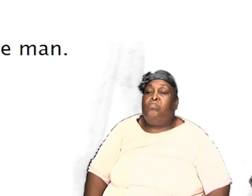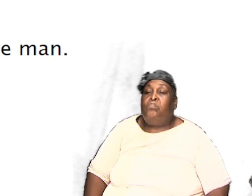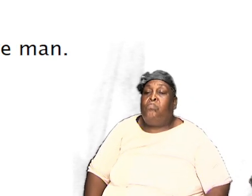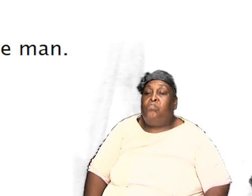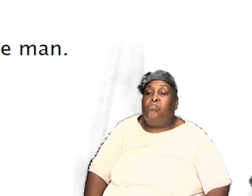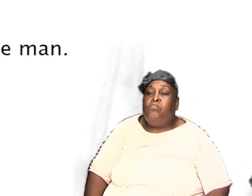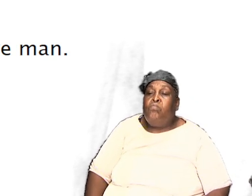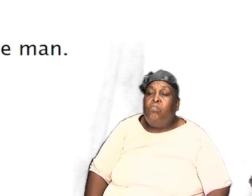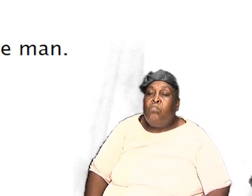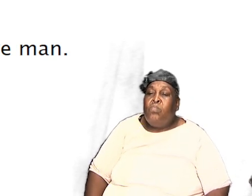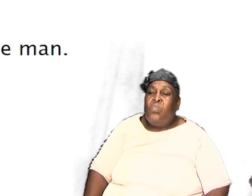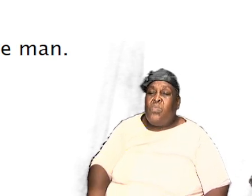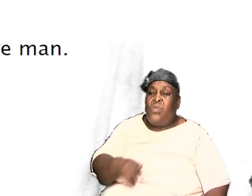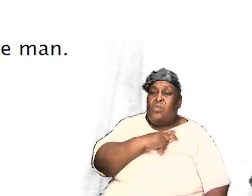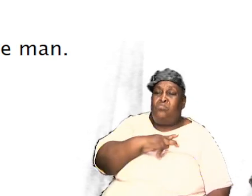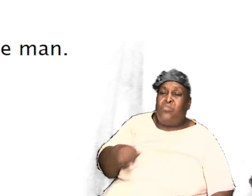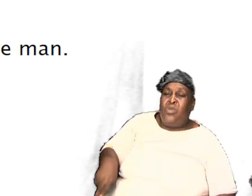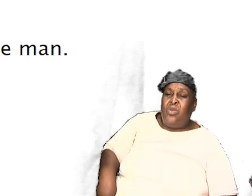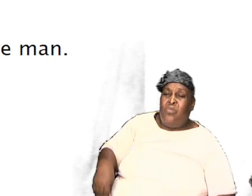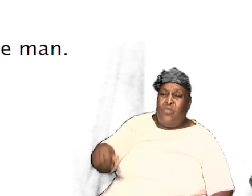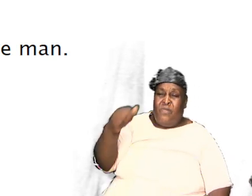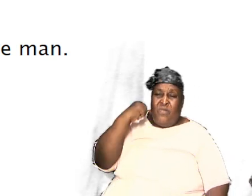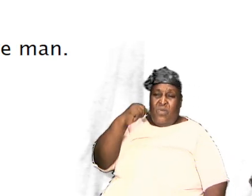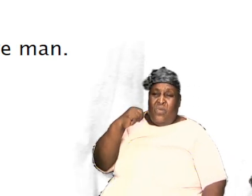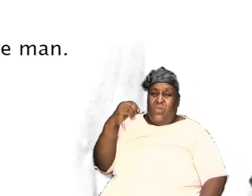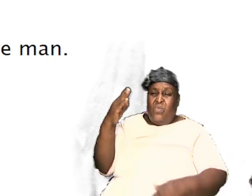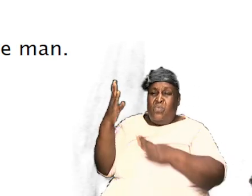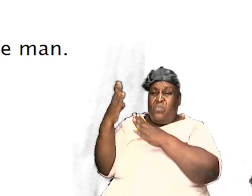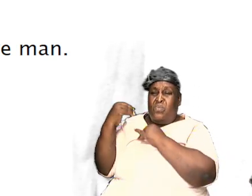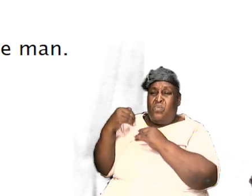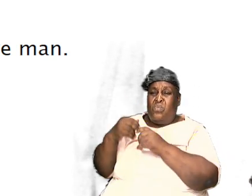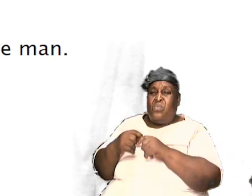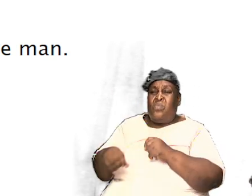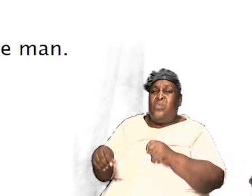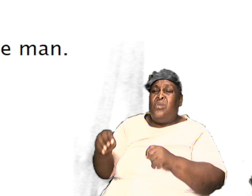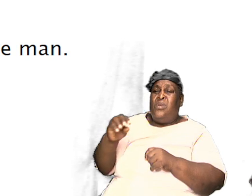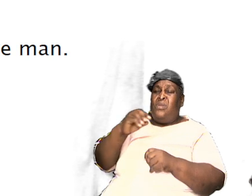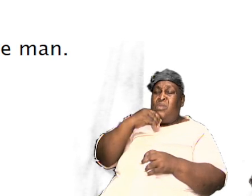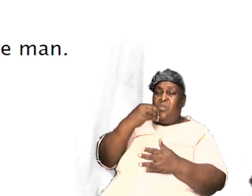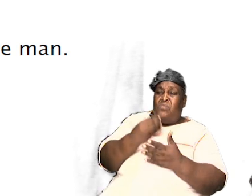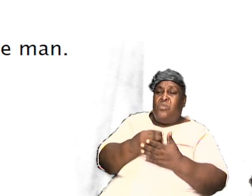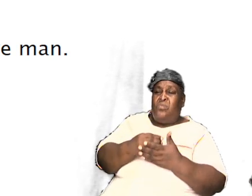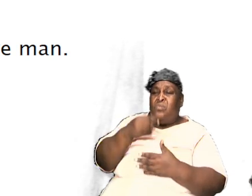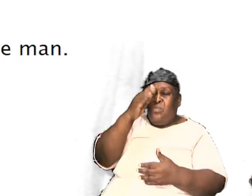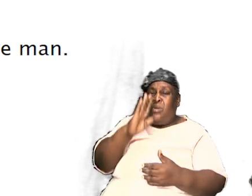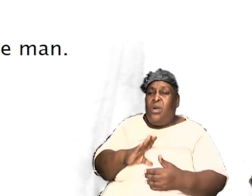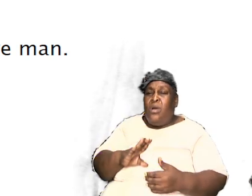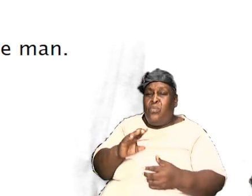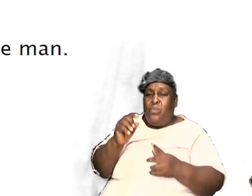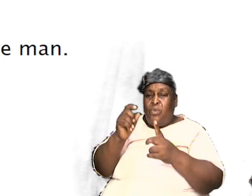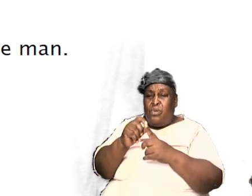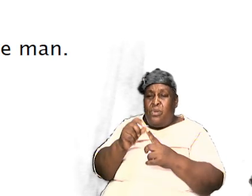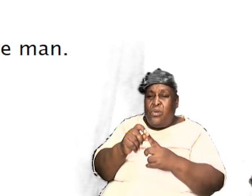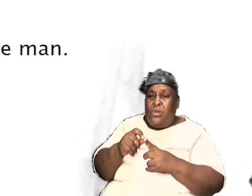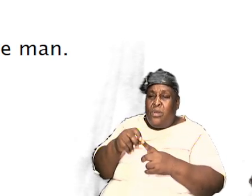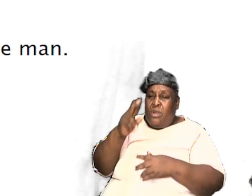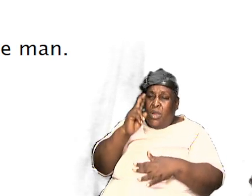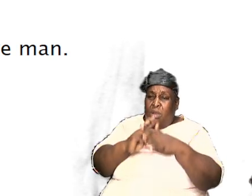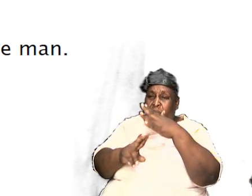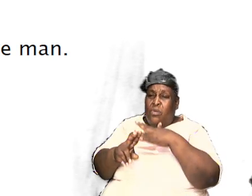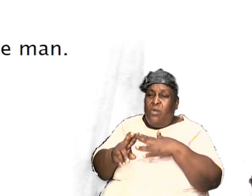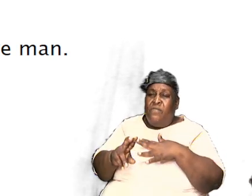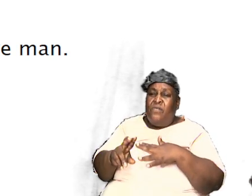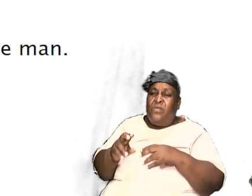So the king refused to accept that he was disobedient to God's commandment. And the prophet now let him know that